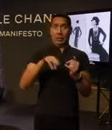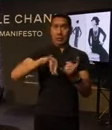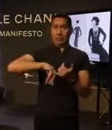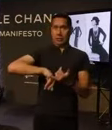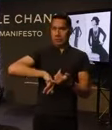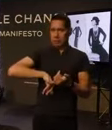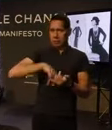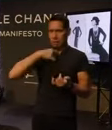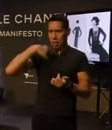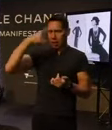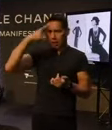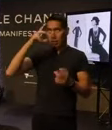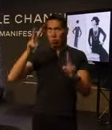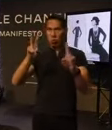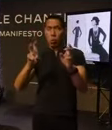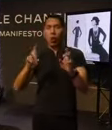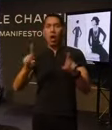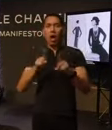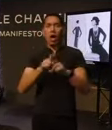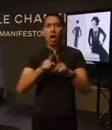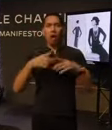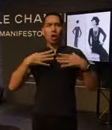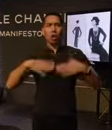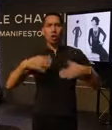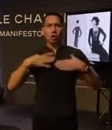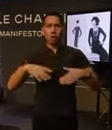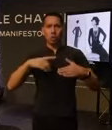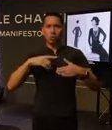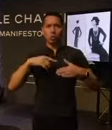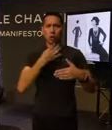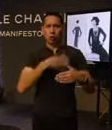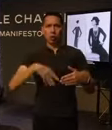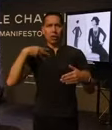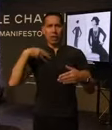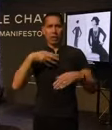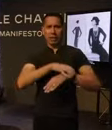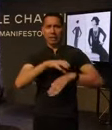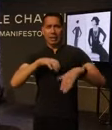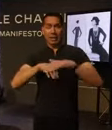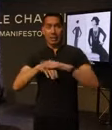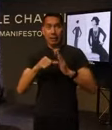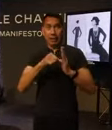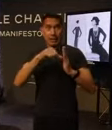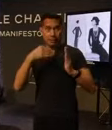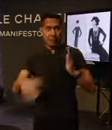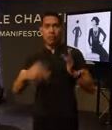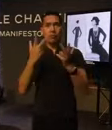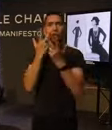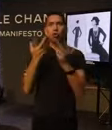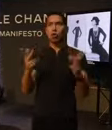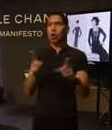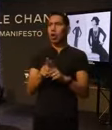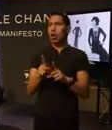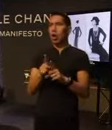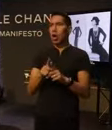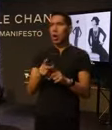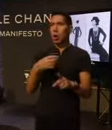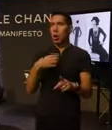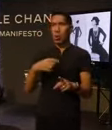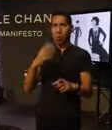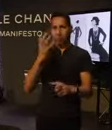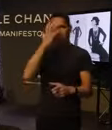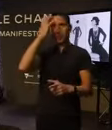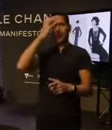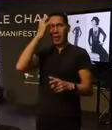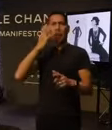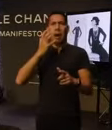we know today as costume jewellery. So inexpensive jewellery presented in the way that more luxurious fine jewellery was, and she